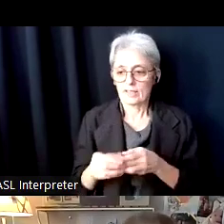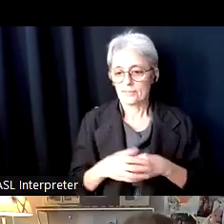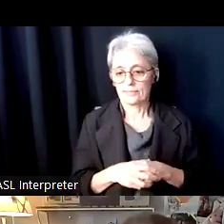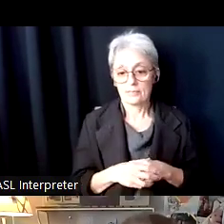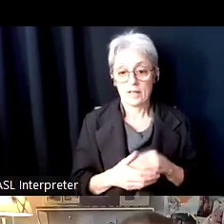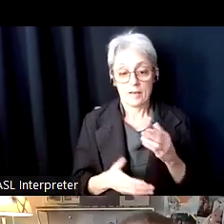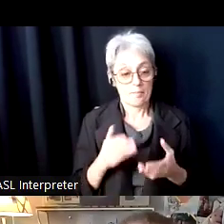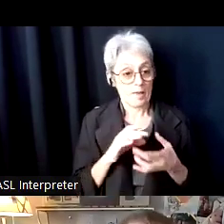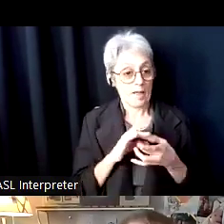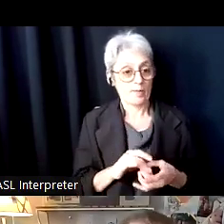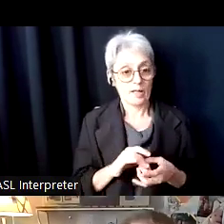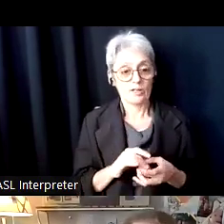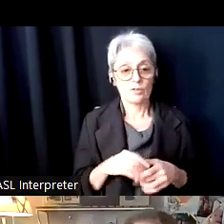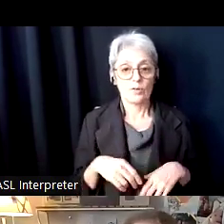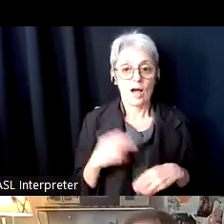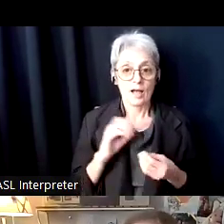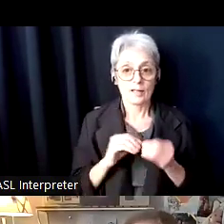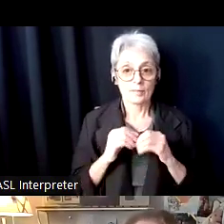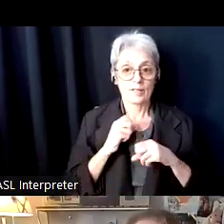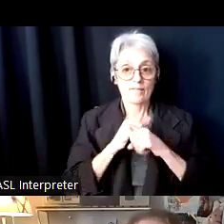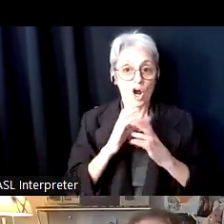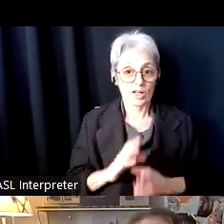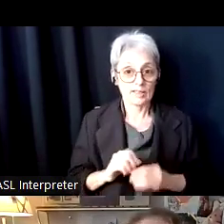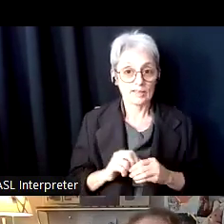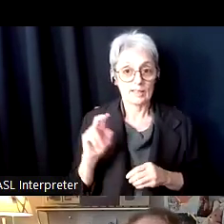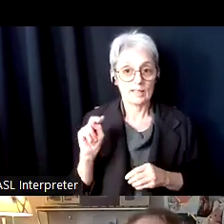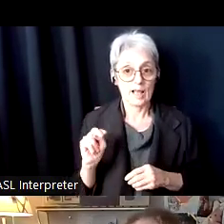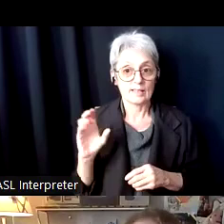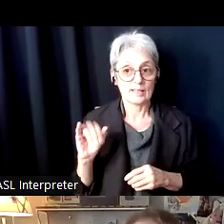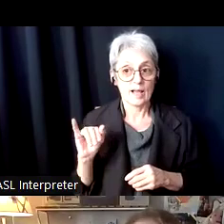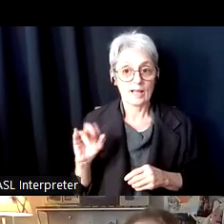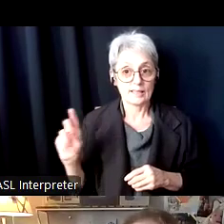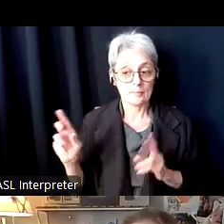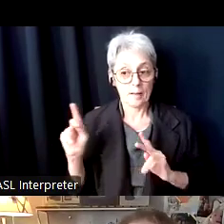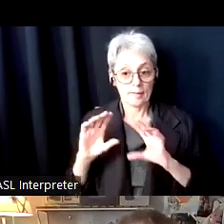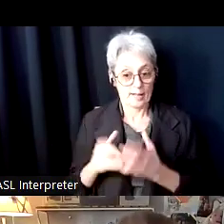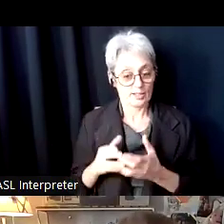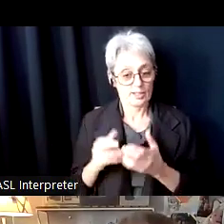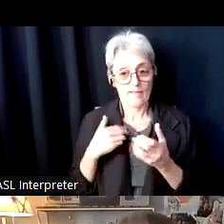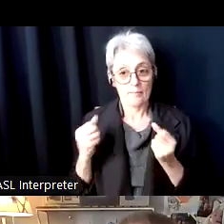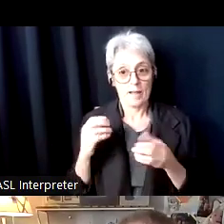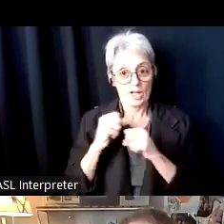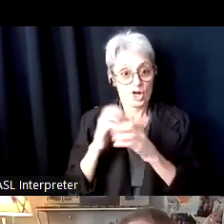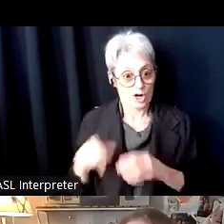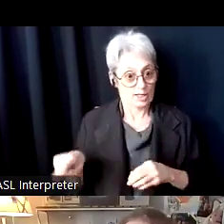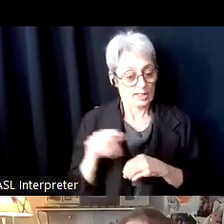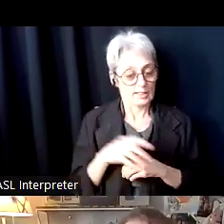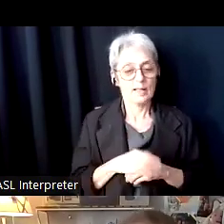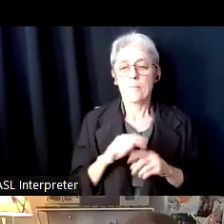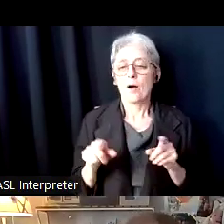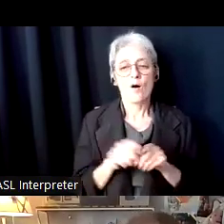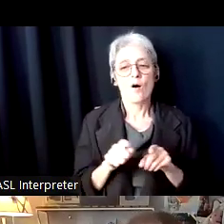of guardianship in the NCI-IDD population, but to me, this really points out that there are some differences in how people